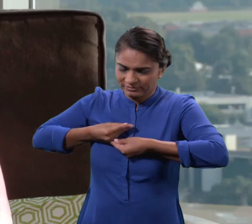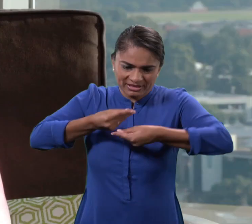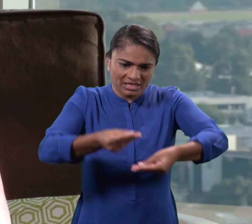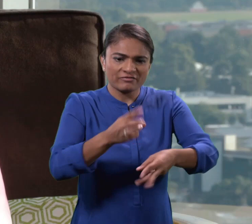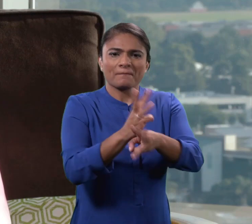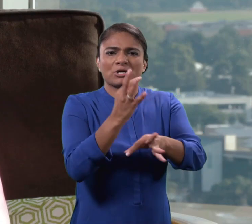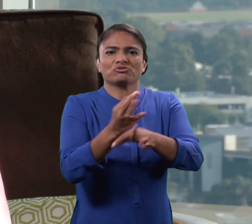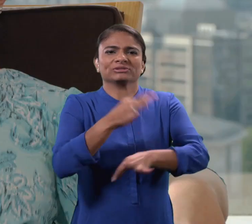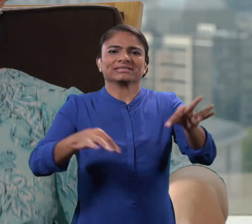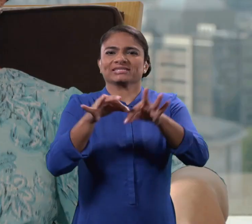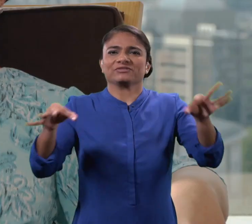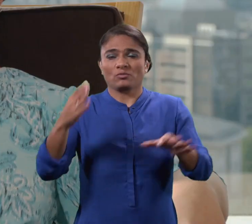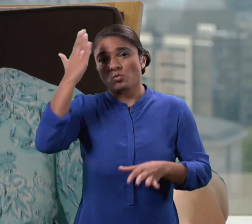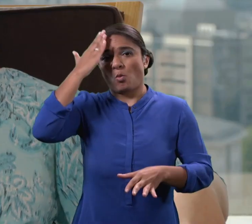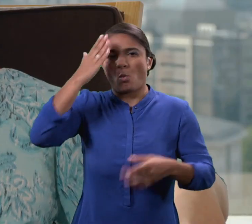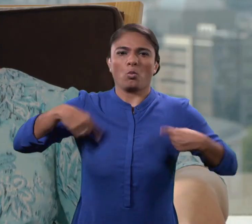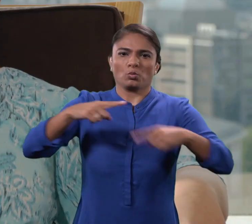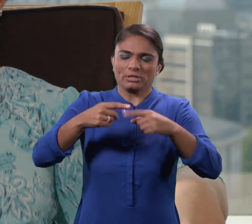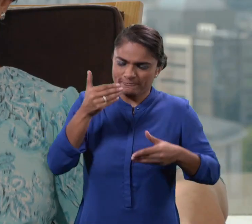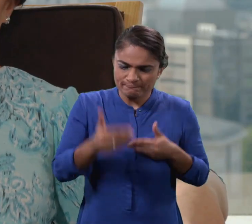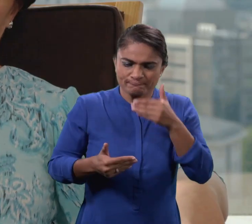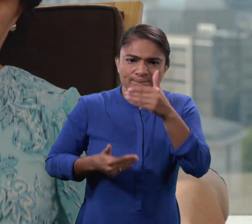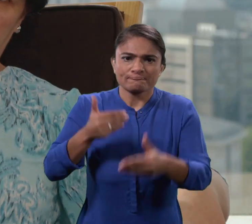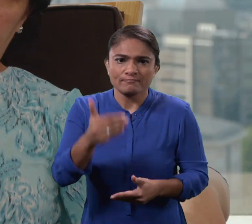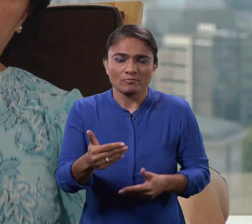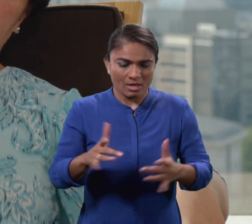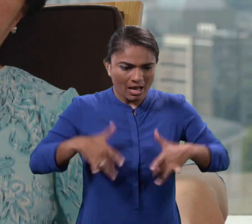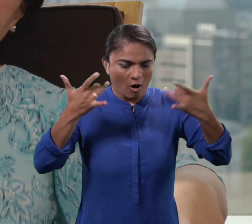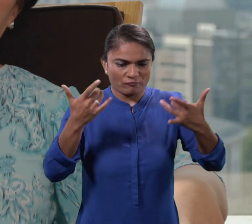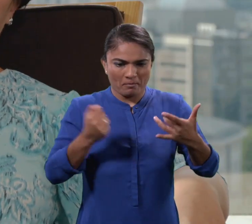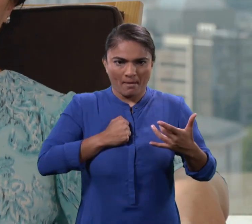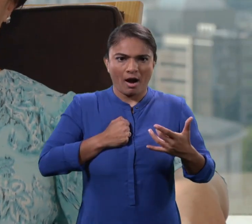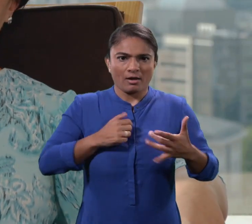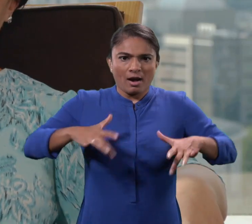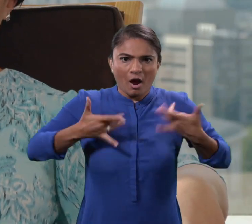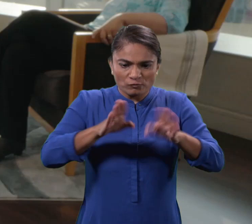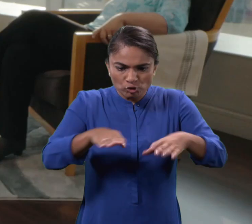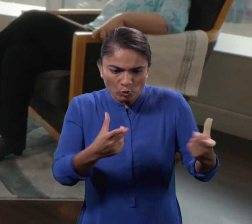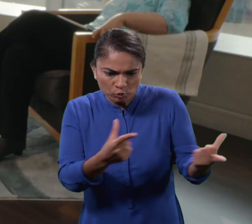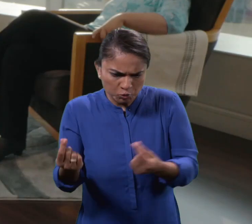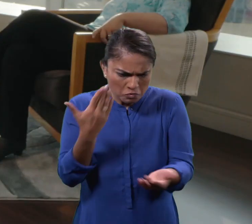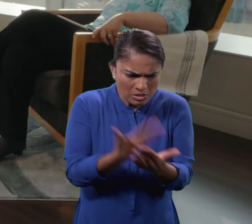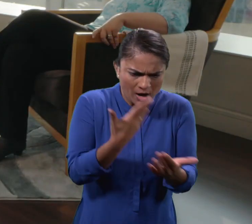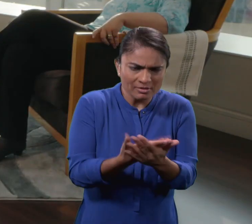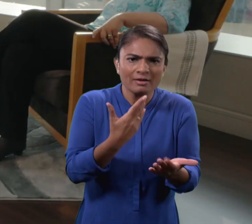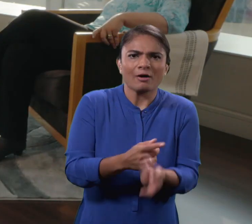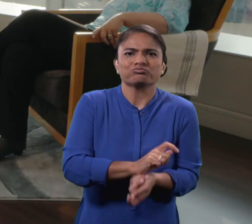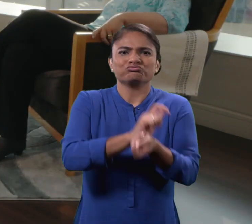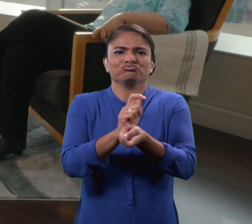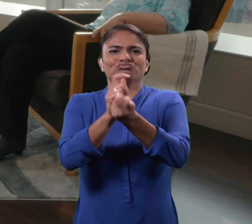gift. To know what they need to do in the situation, in that current situation they were, and I see